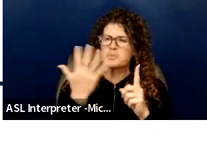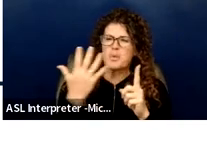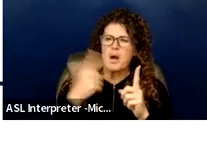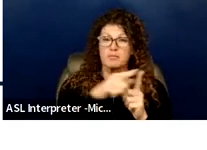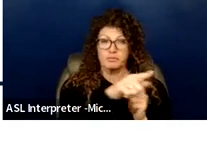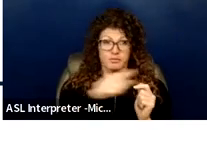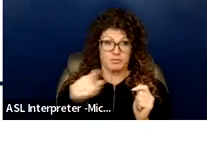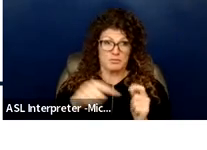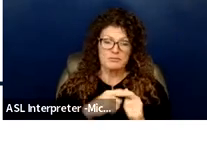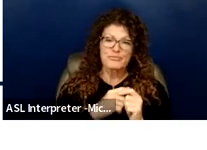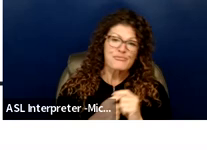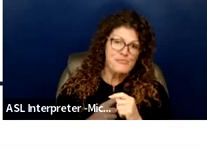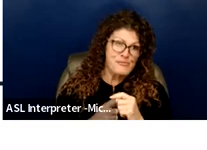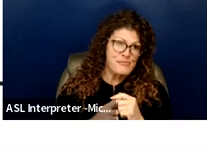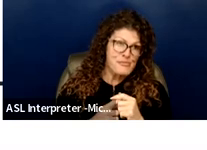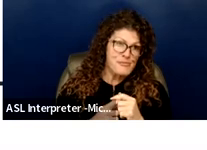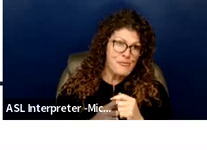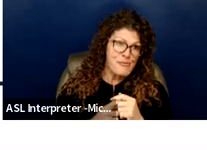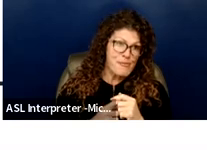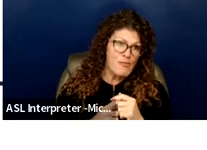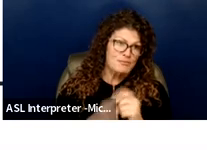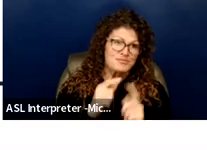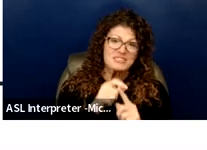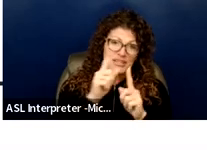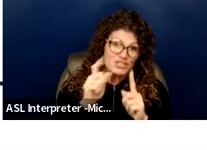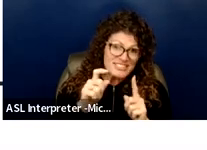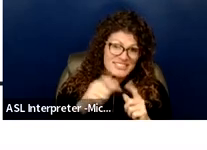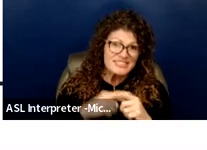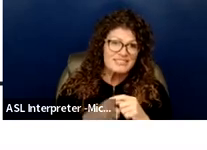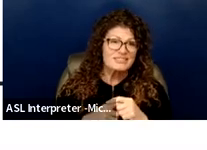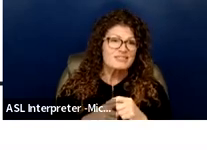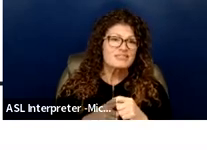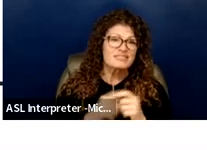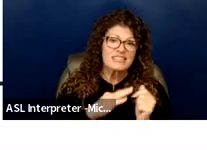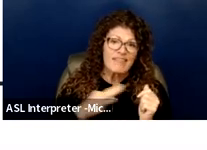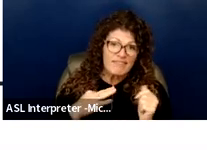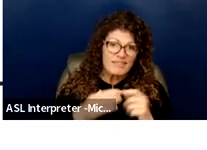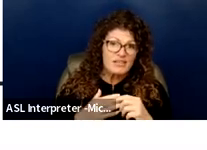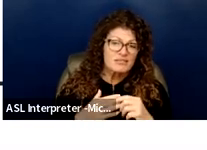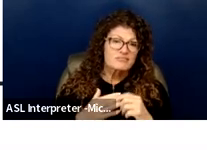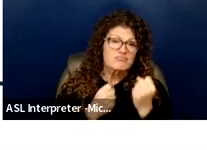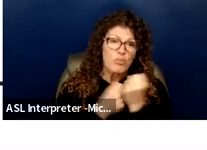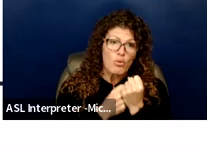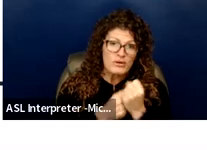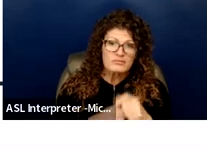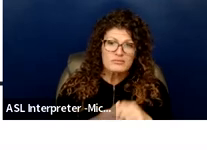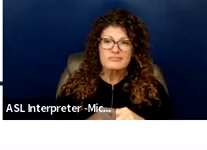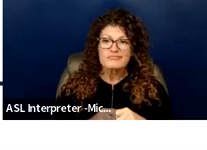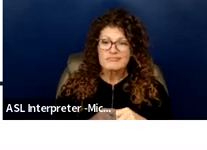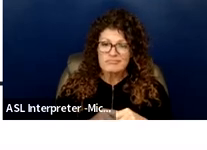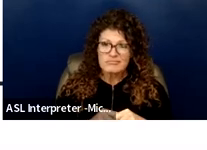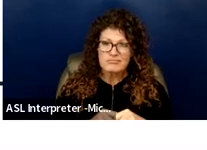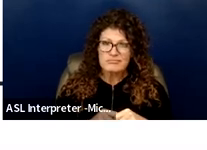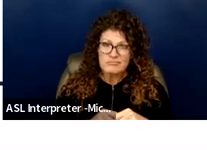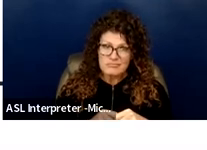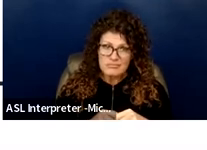about things like special needs, staff, support. When